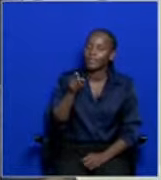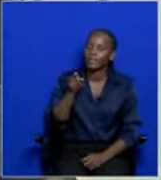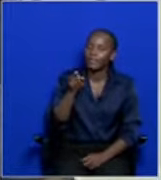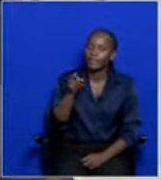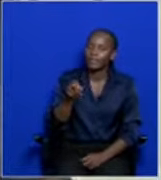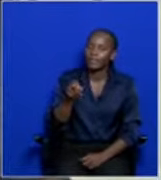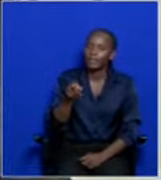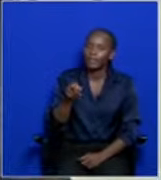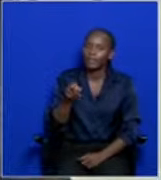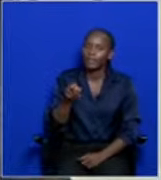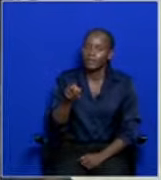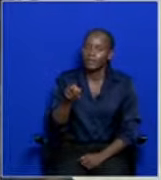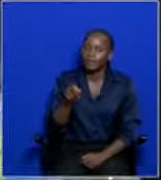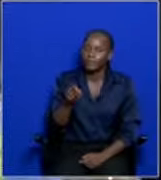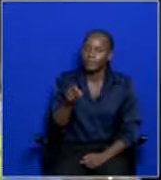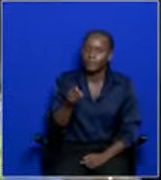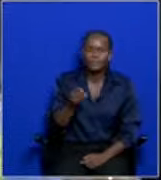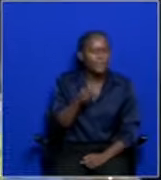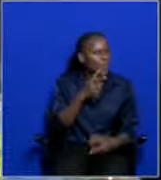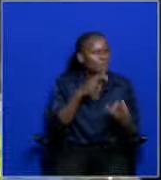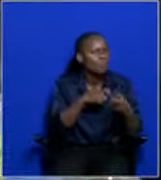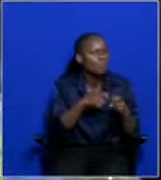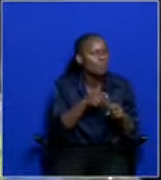What problems do you suggest they have?